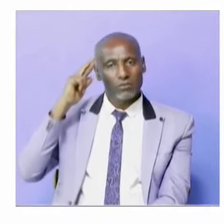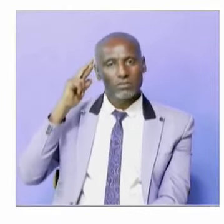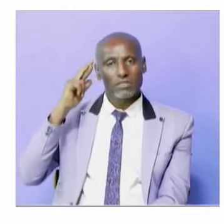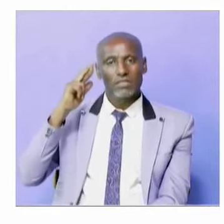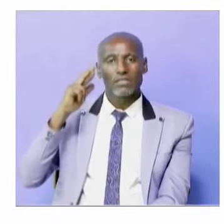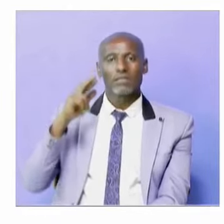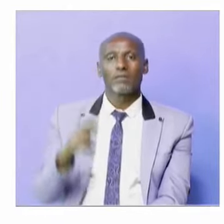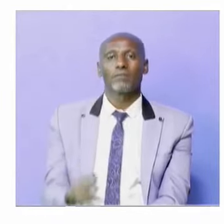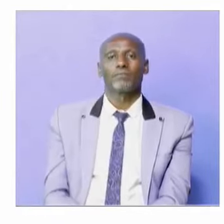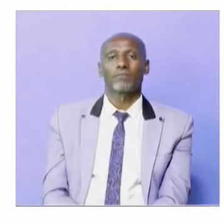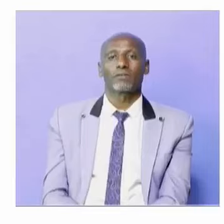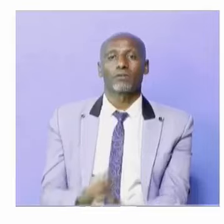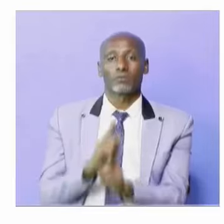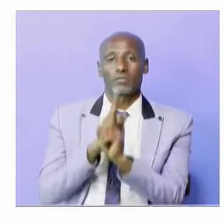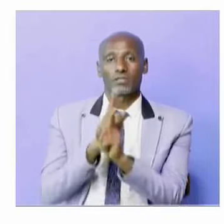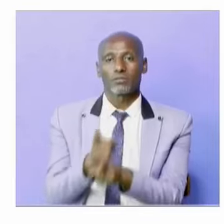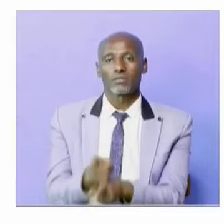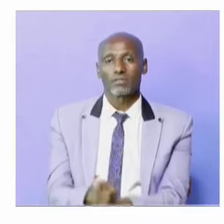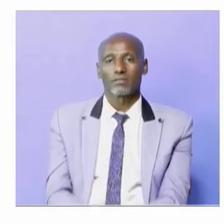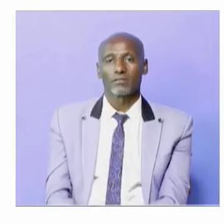What could Alamu say?